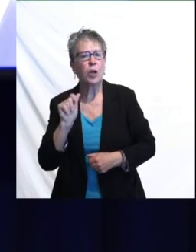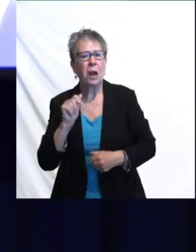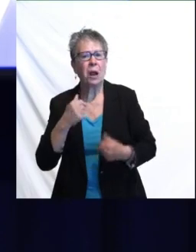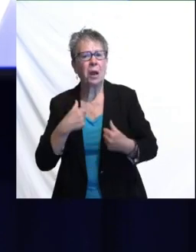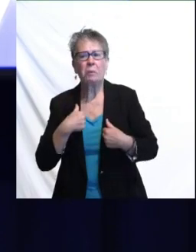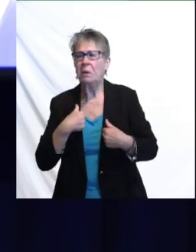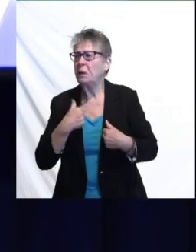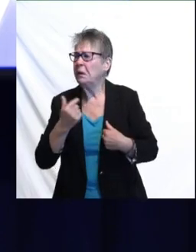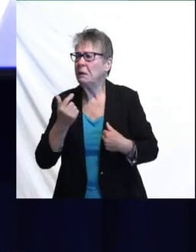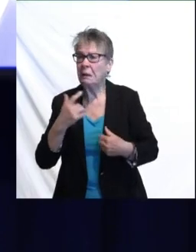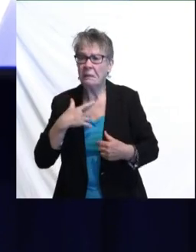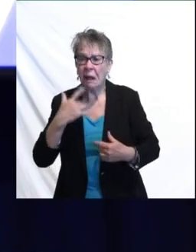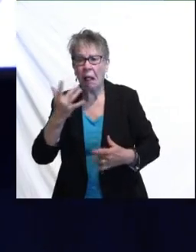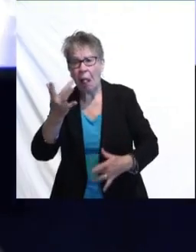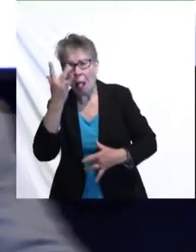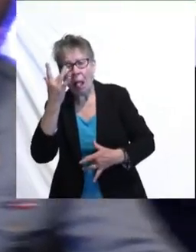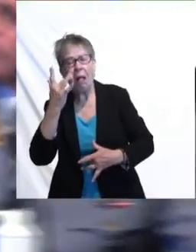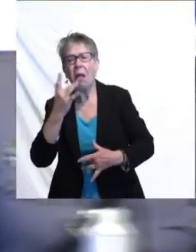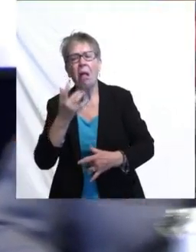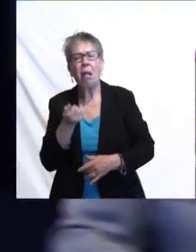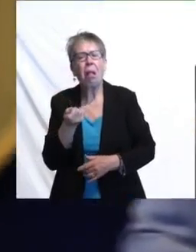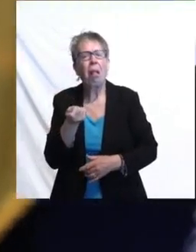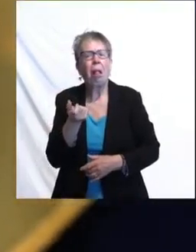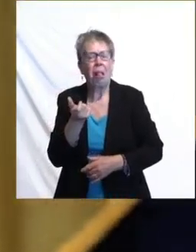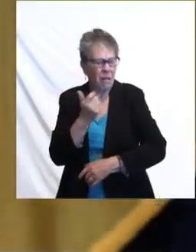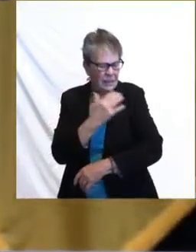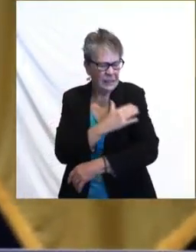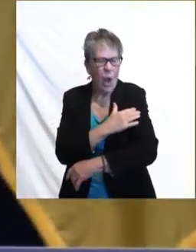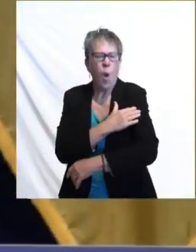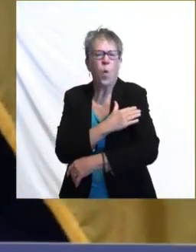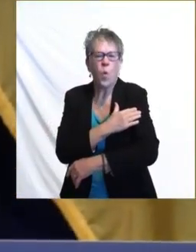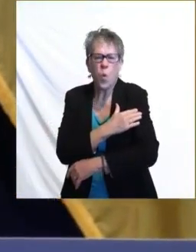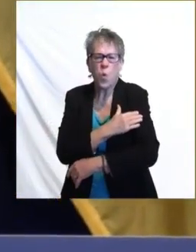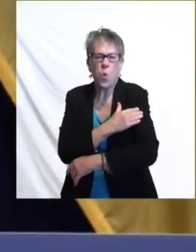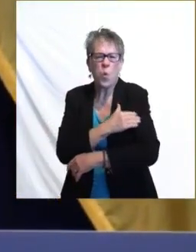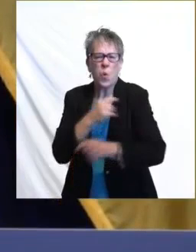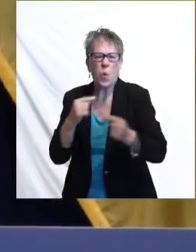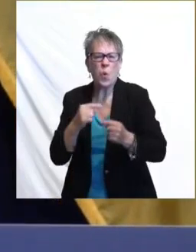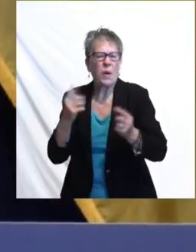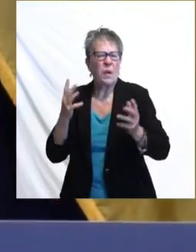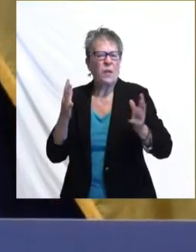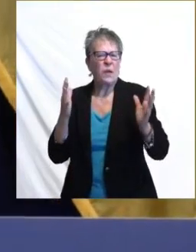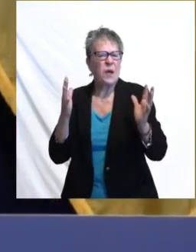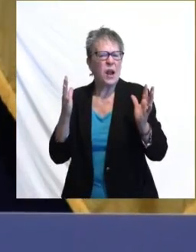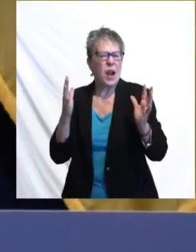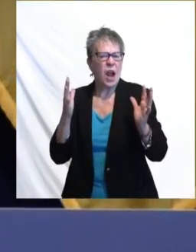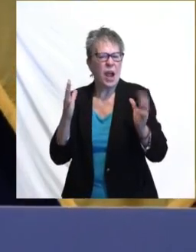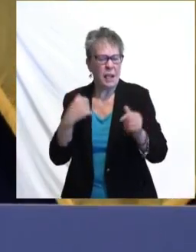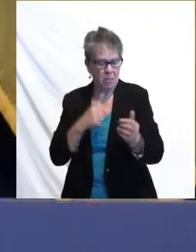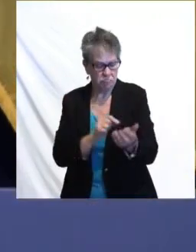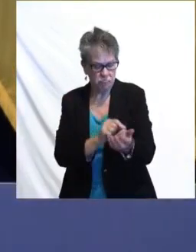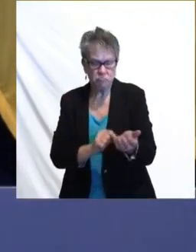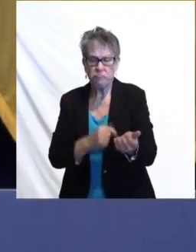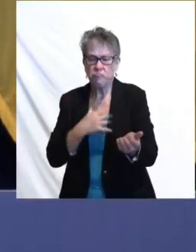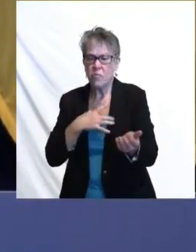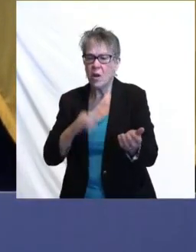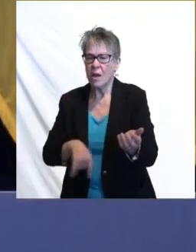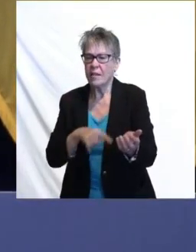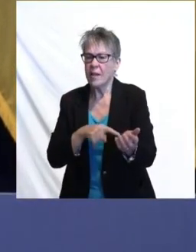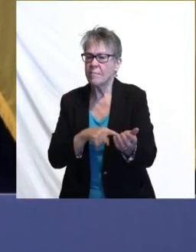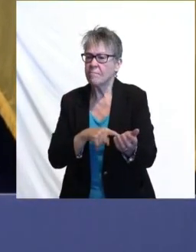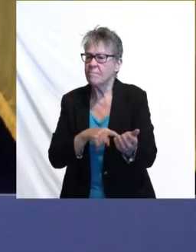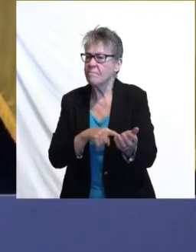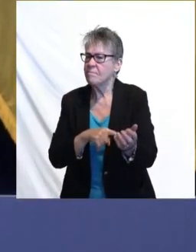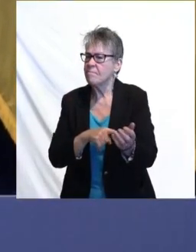ill effects. Yeah. God bless you, man. That's great. And I love this, the wristband. And FEMA, the relationship with FEMA continues to